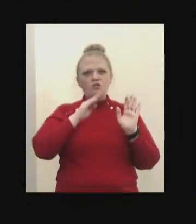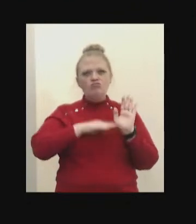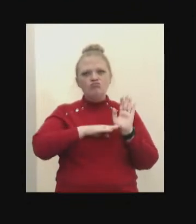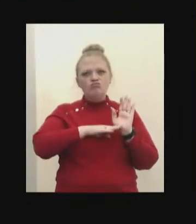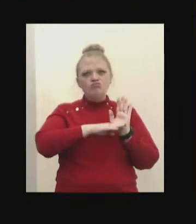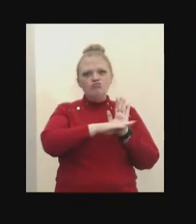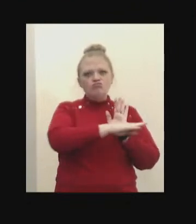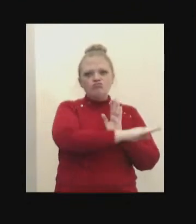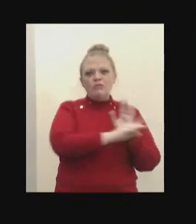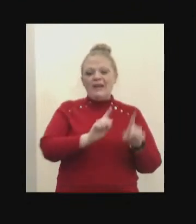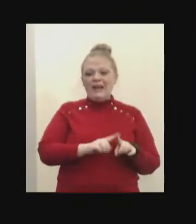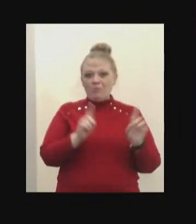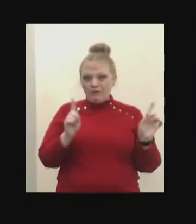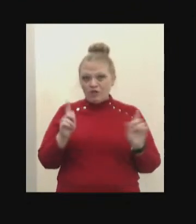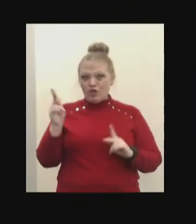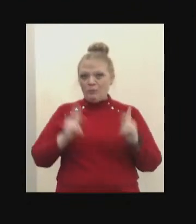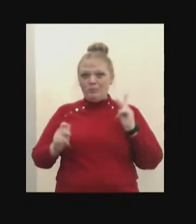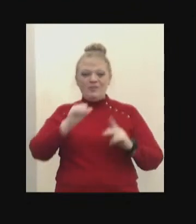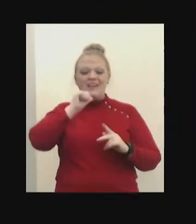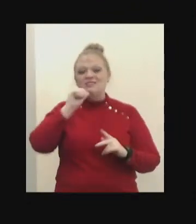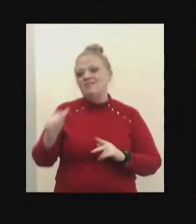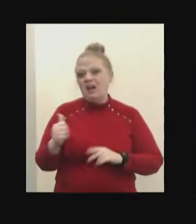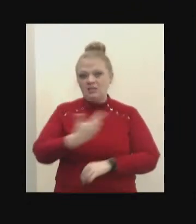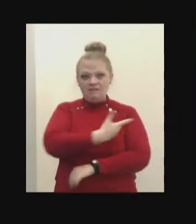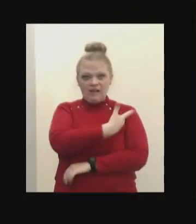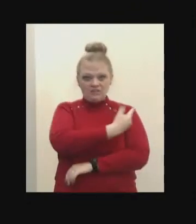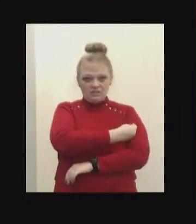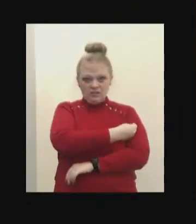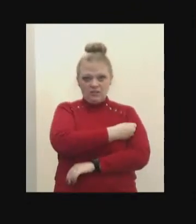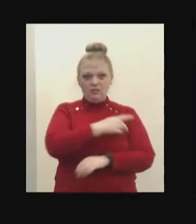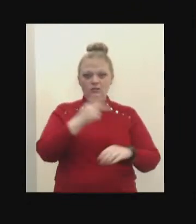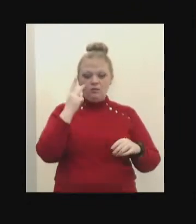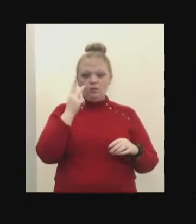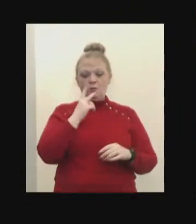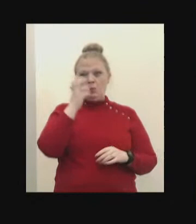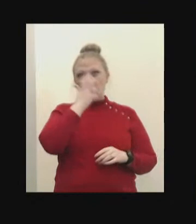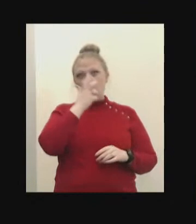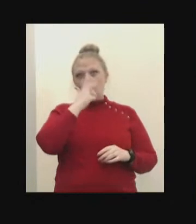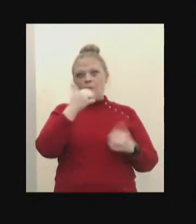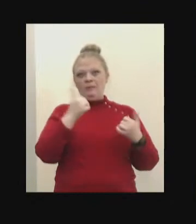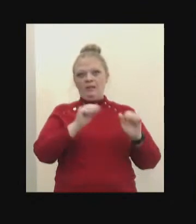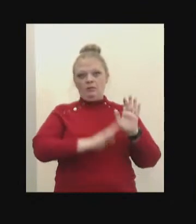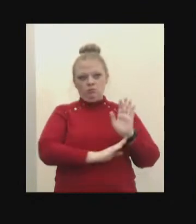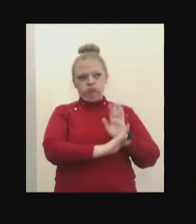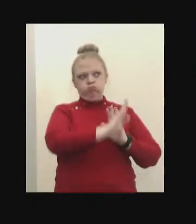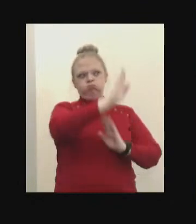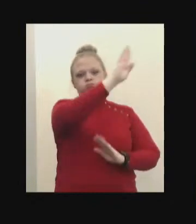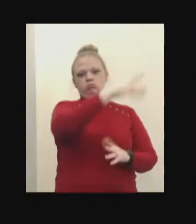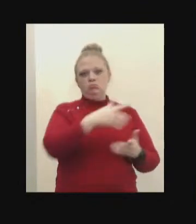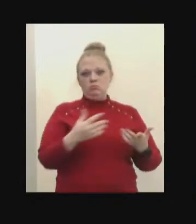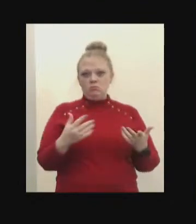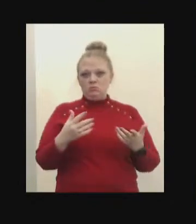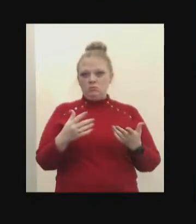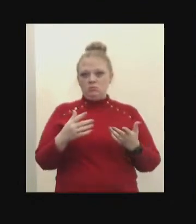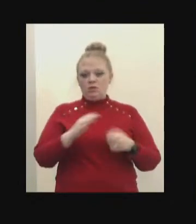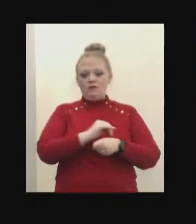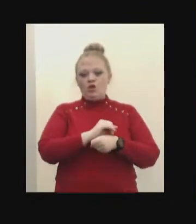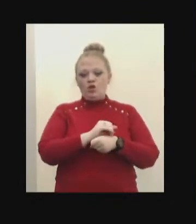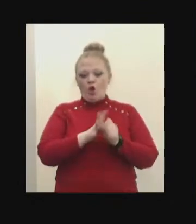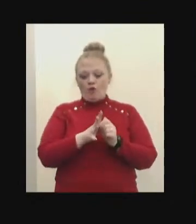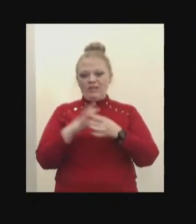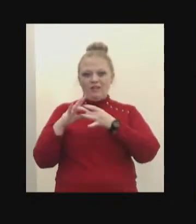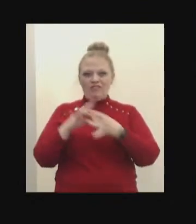However, among people who are unvaccinated, we've seen a significant increase in the rate of COVID-19 related deaths for